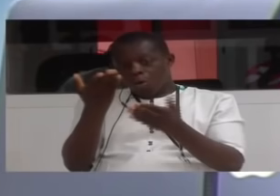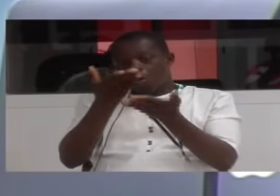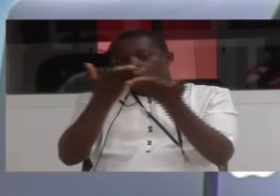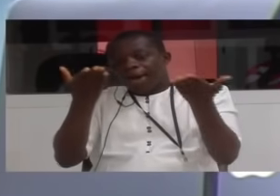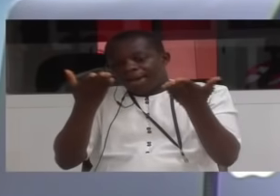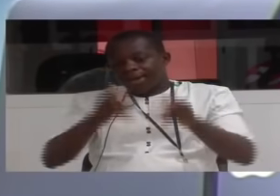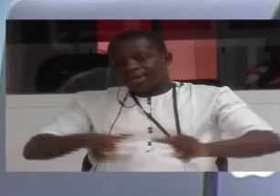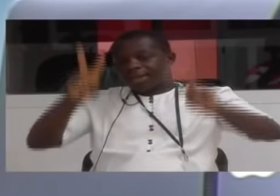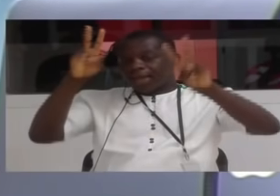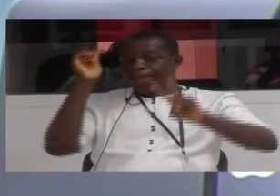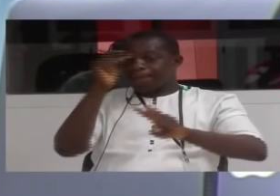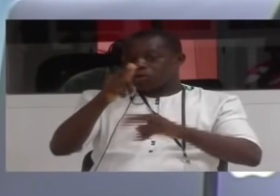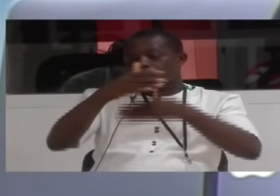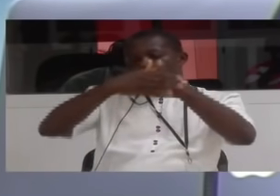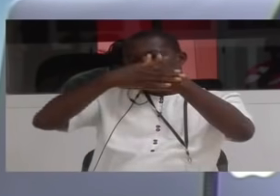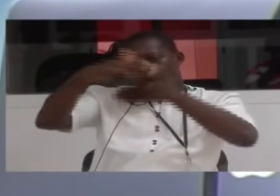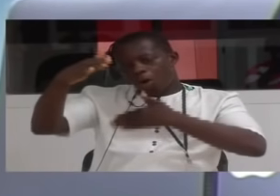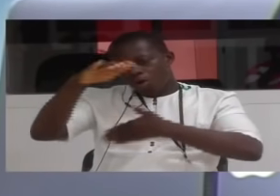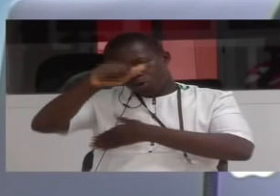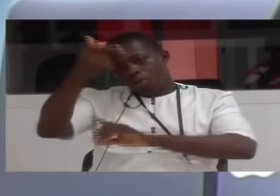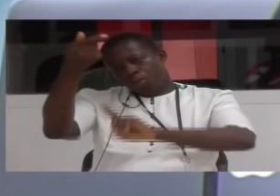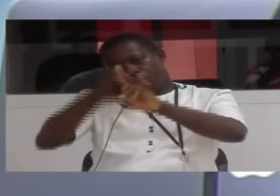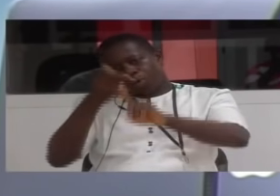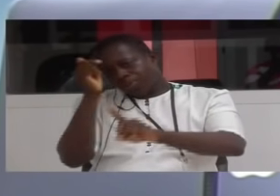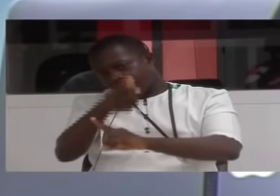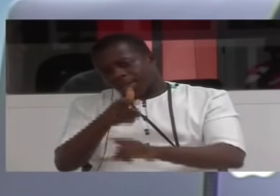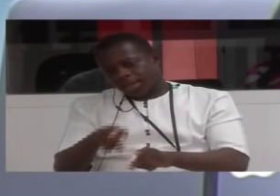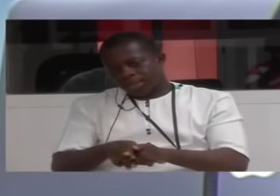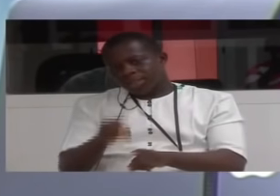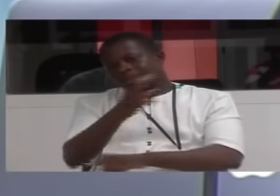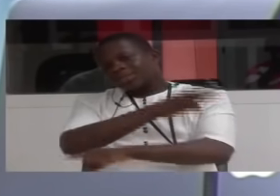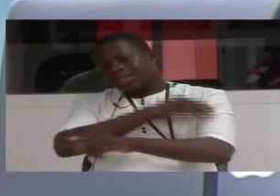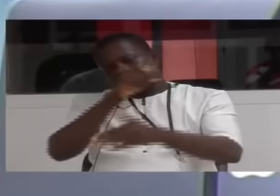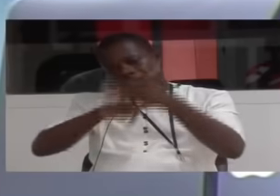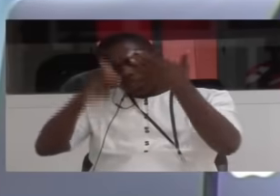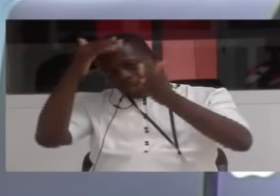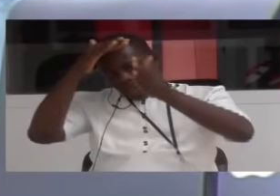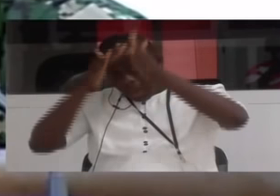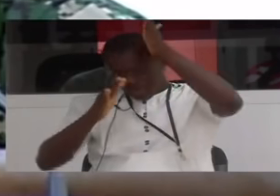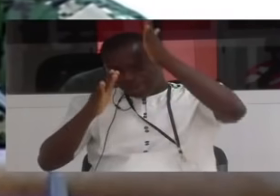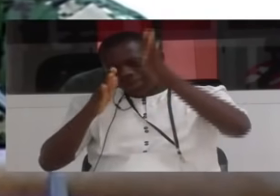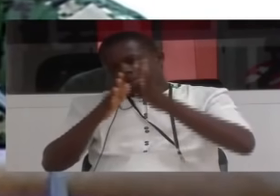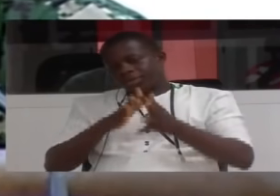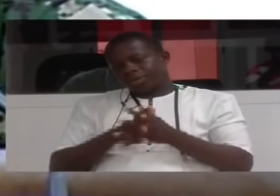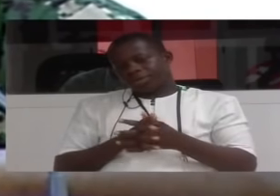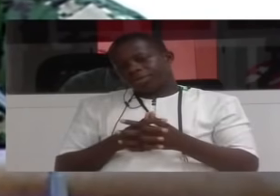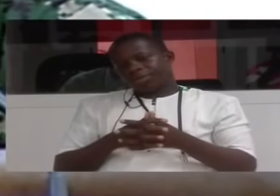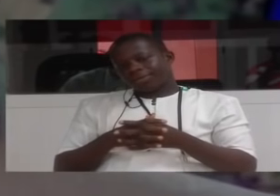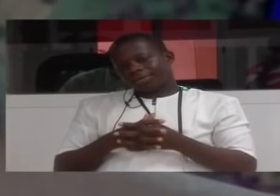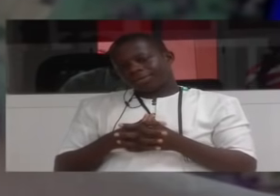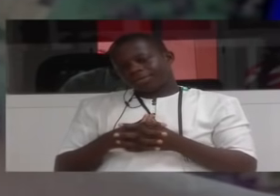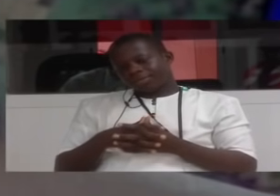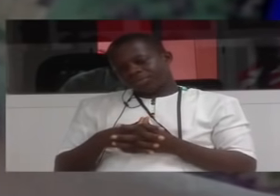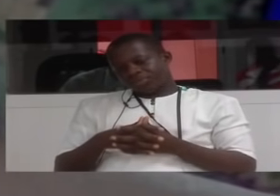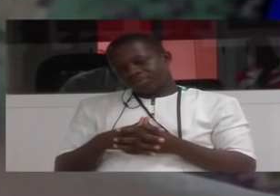you more than your salary ndax as a sergeant in the army rere nga mbir ne Yaya Jame